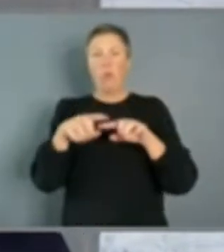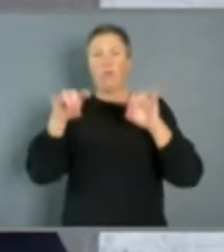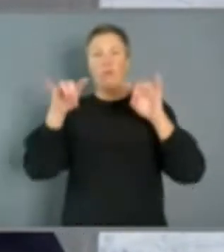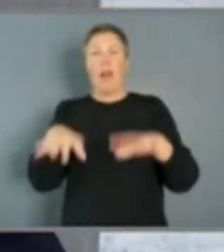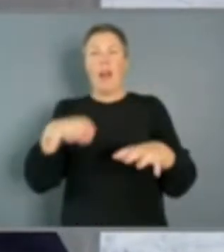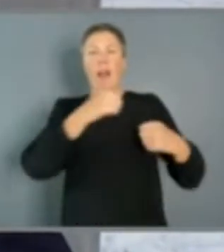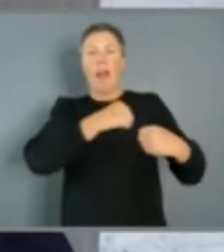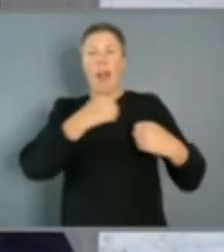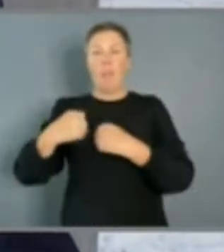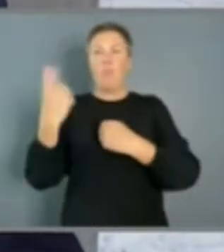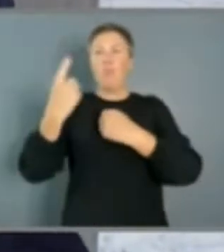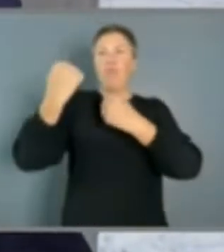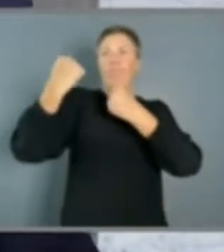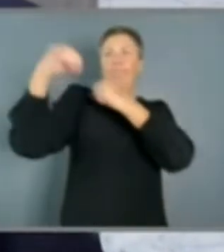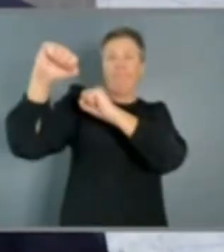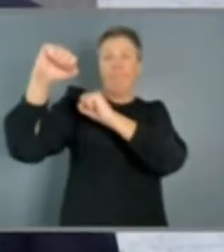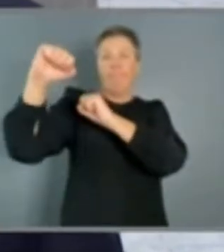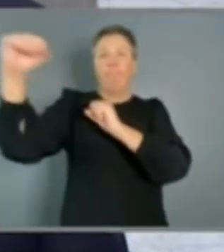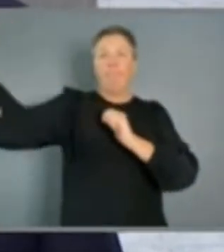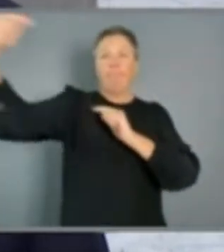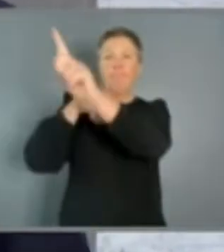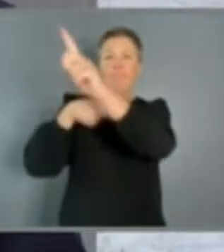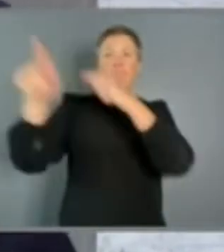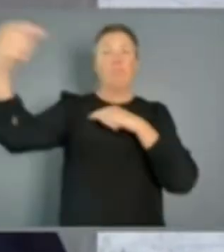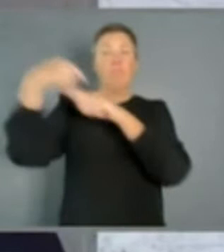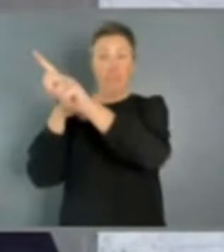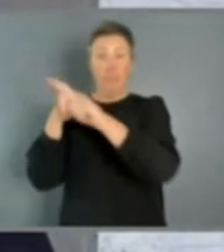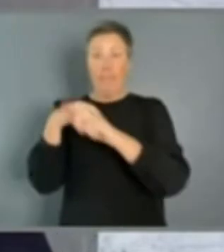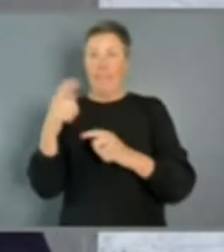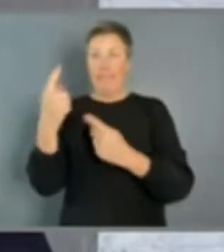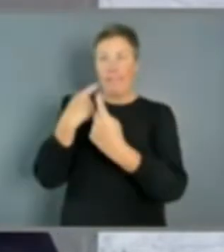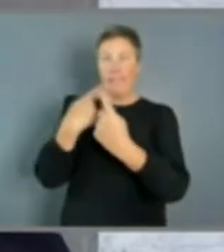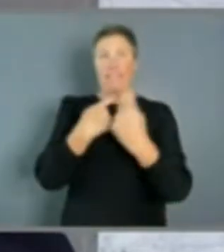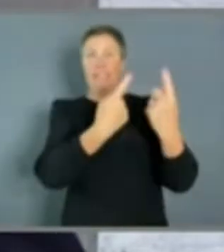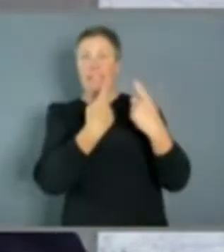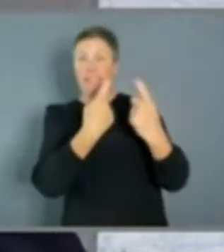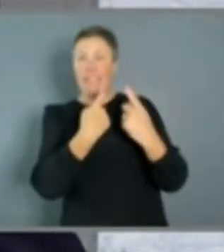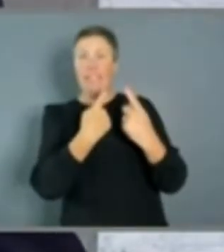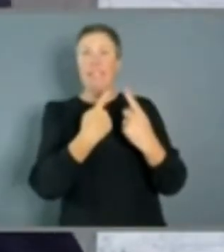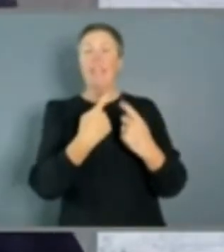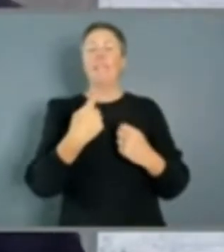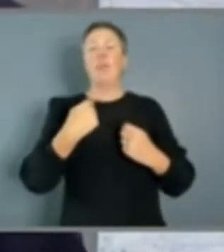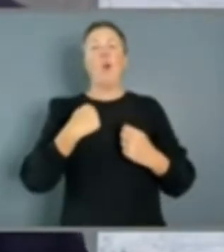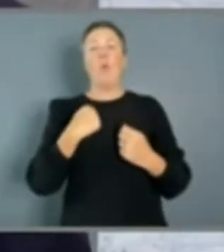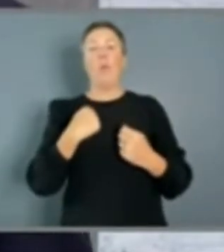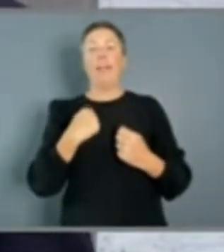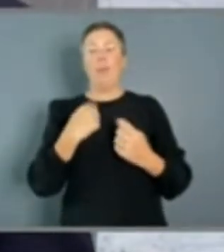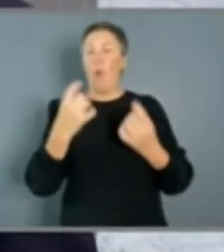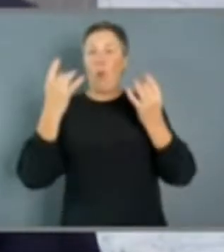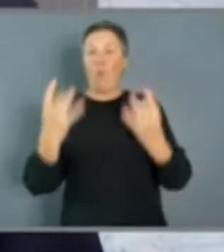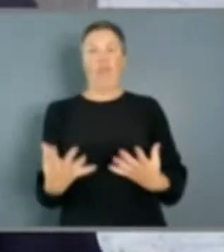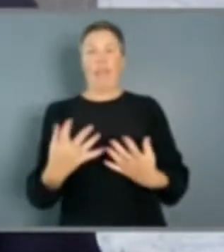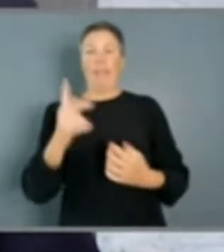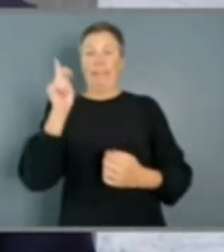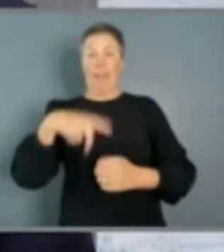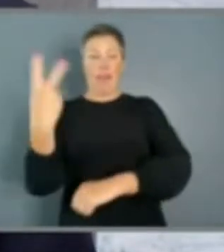has also included moving forward through the Queensland Department of Health to already commence vaccinations in the Torres Strait